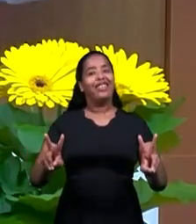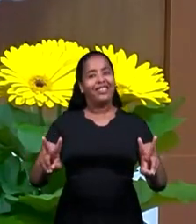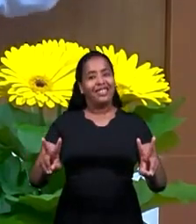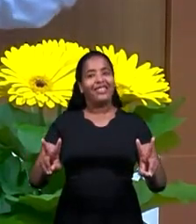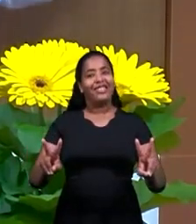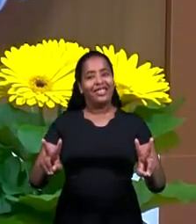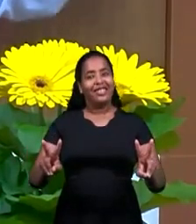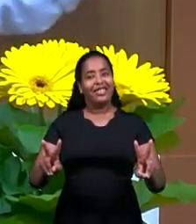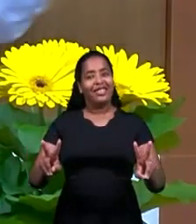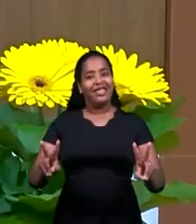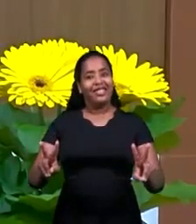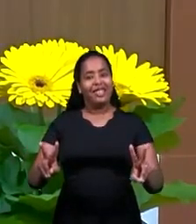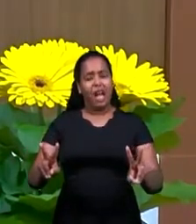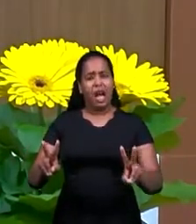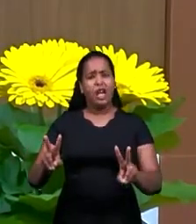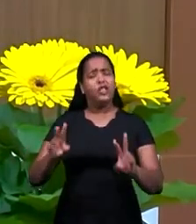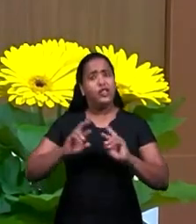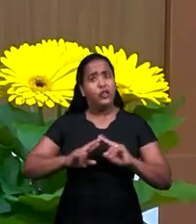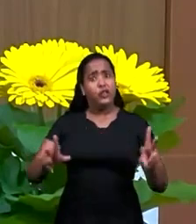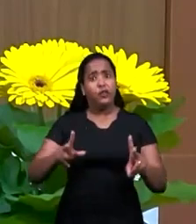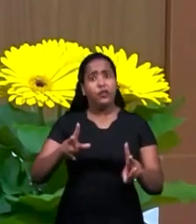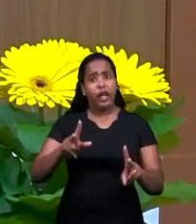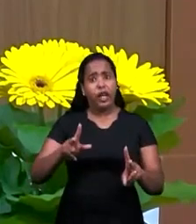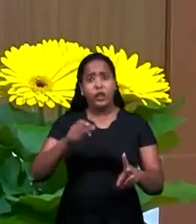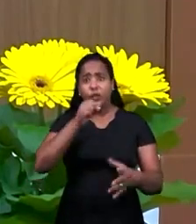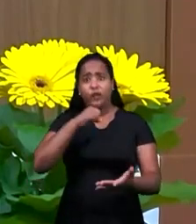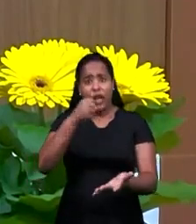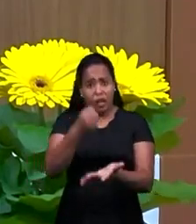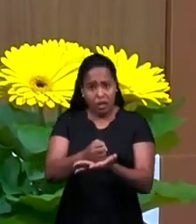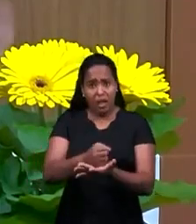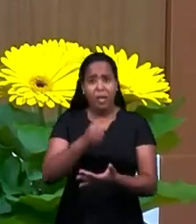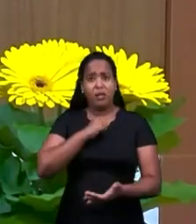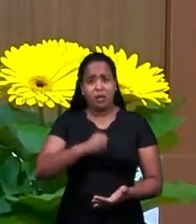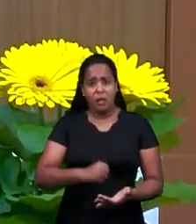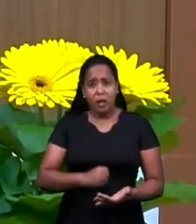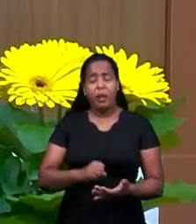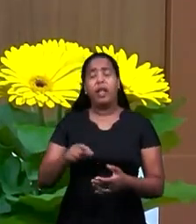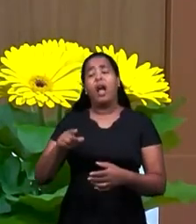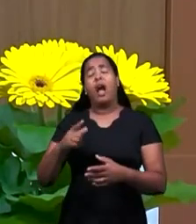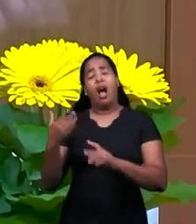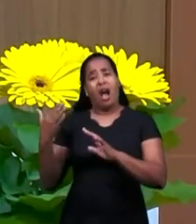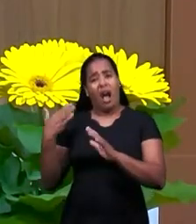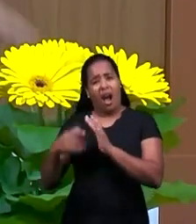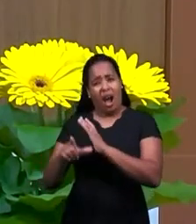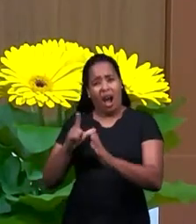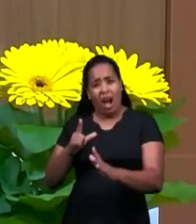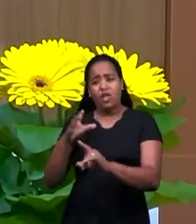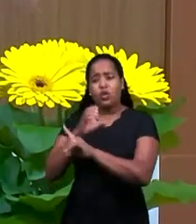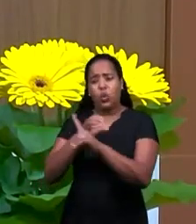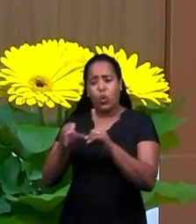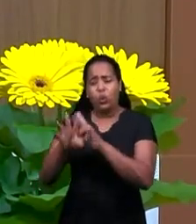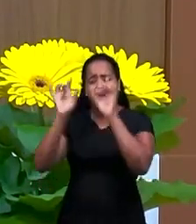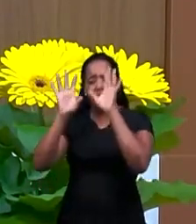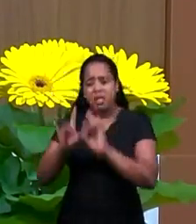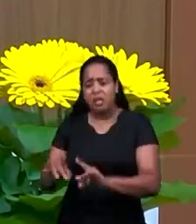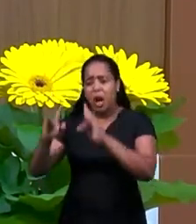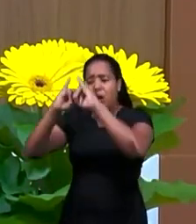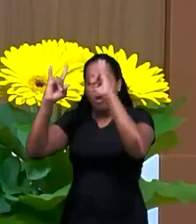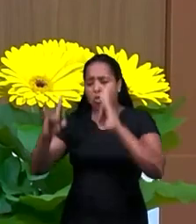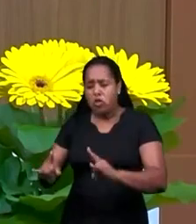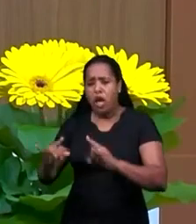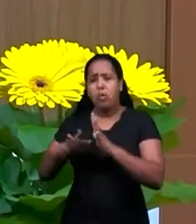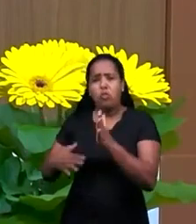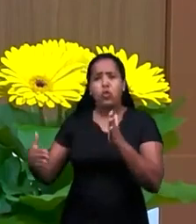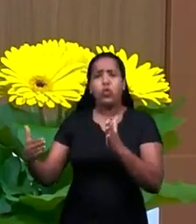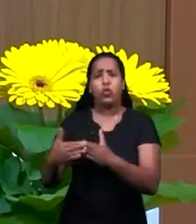that of the Old Testament. In the Old Testament, they had the vestments. There was a special service, the temple, but not